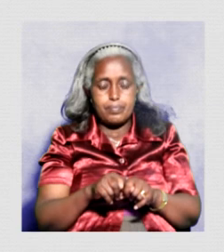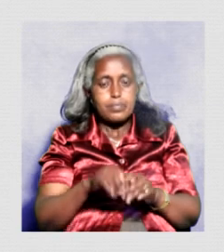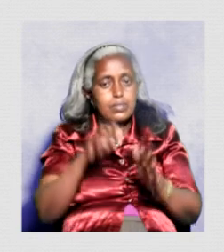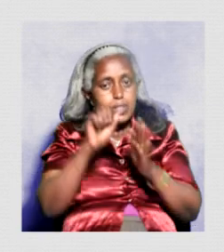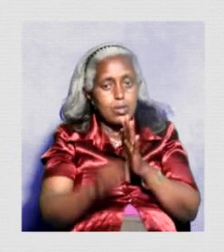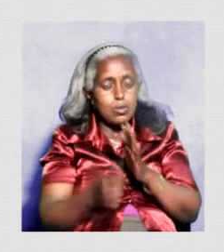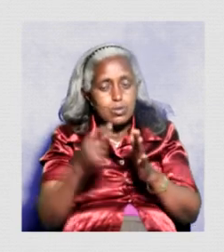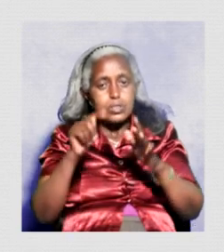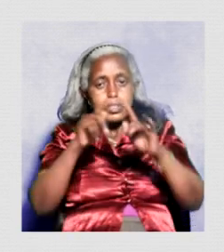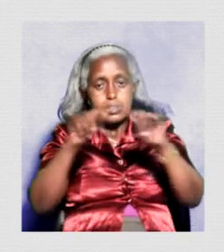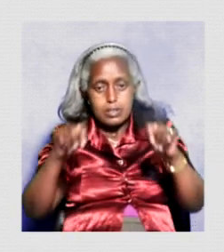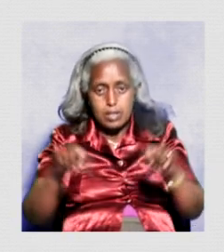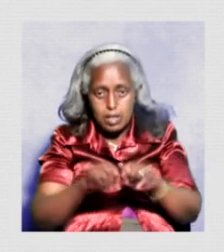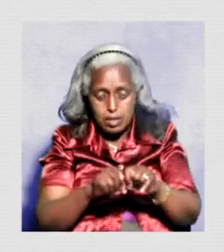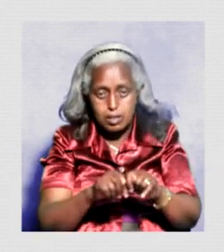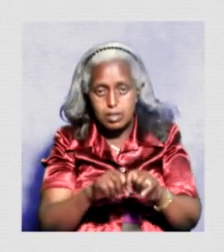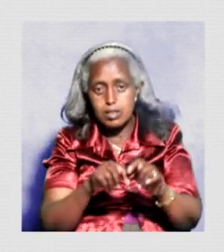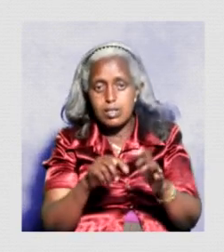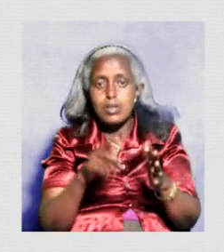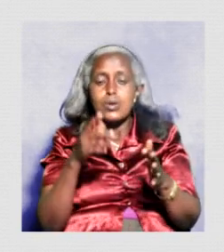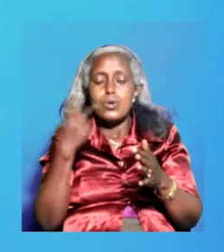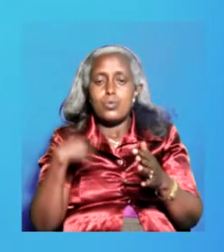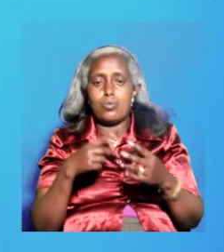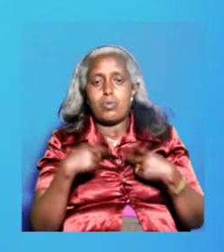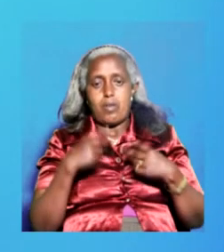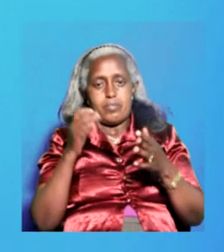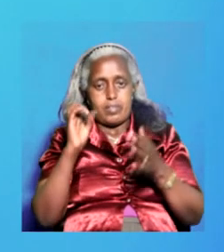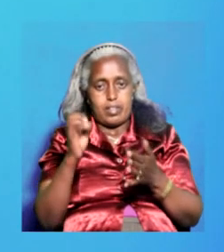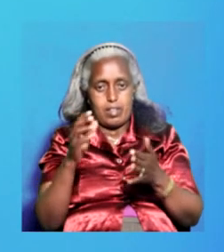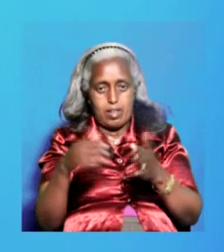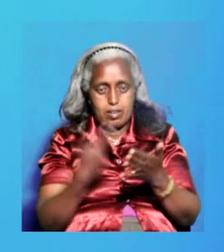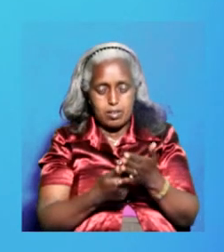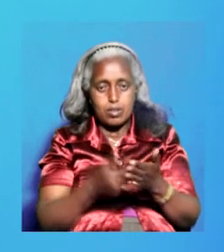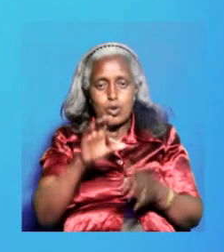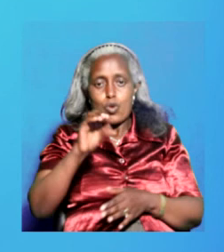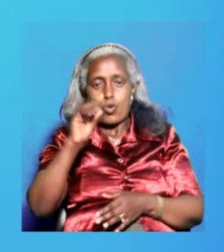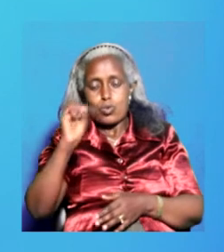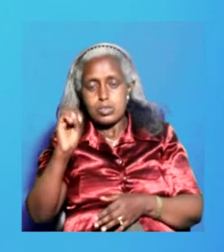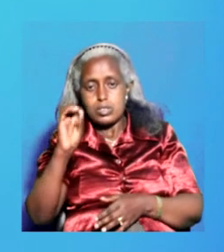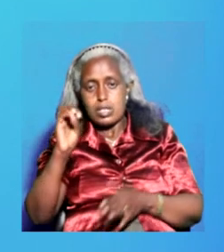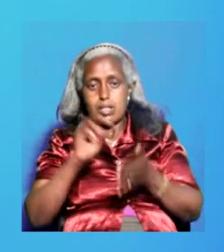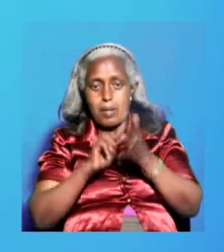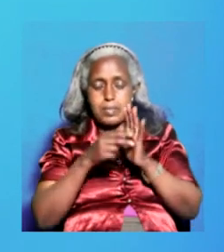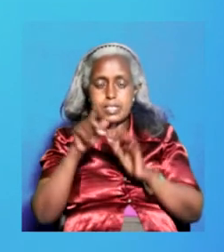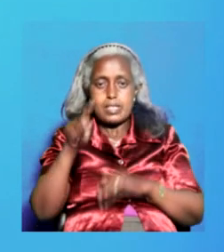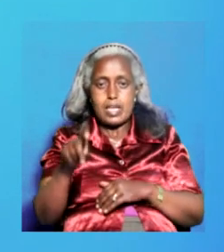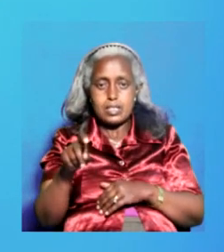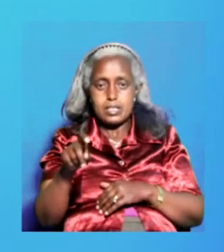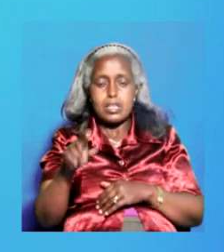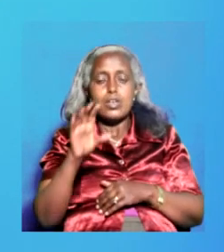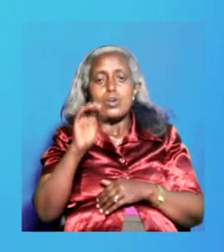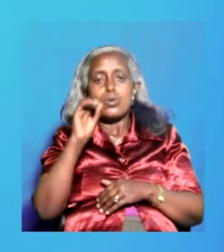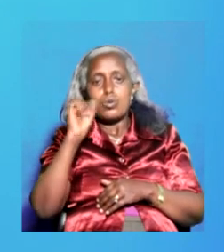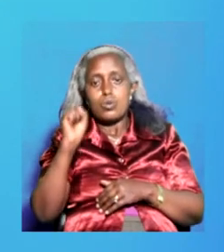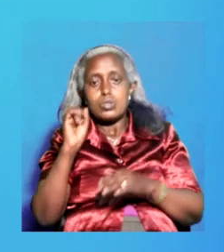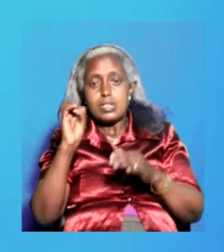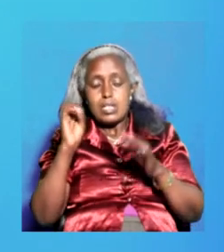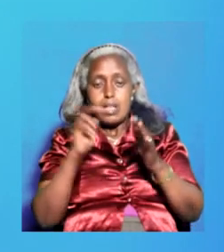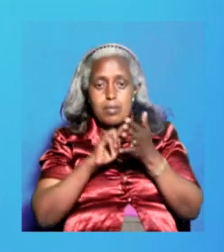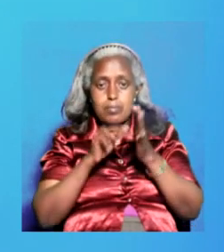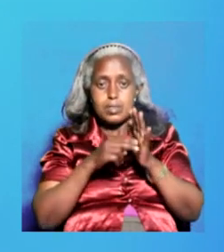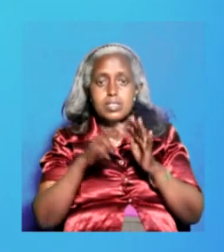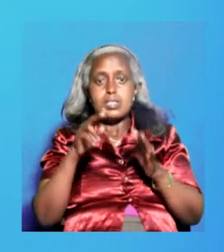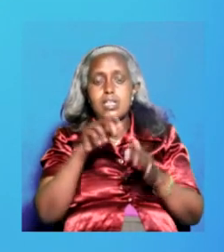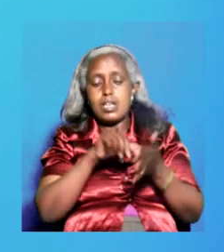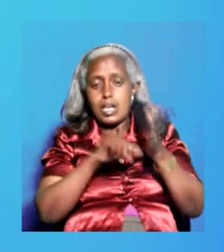So the reference triangle will be, we have theta here, cos theta is x means cos theta adjacent over hypotenuse. The denominator